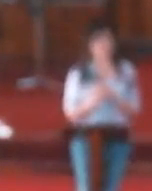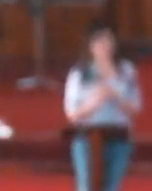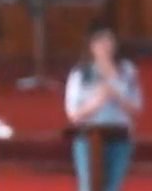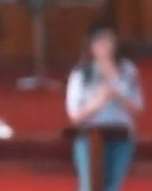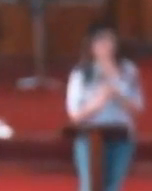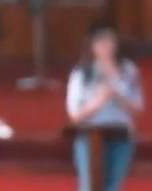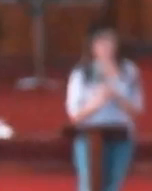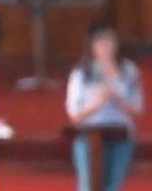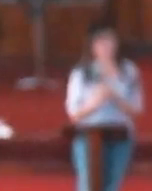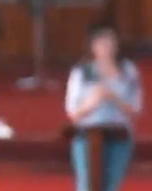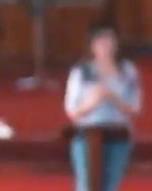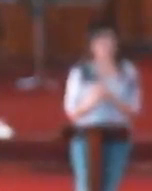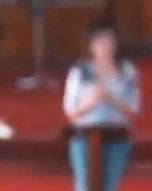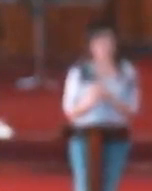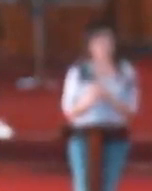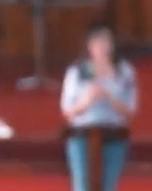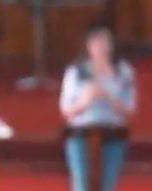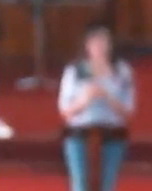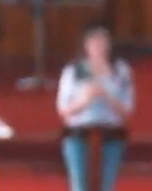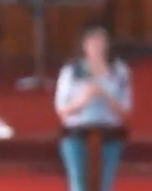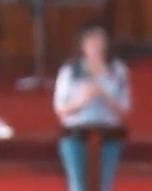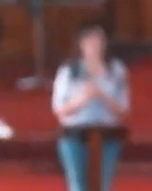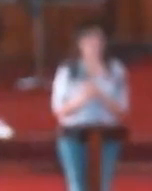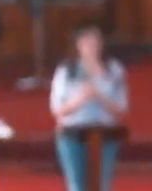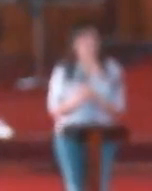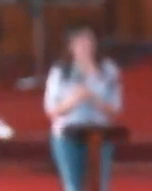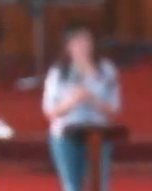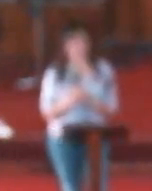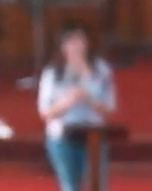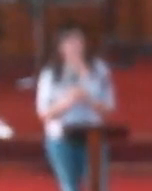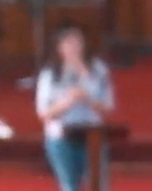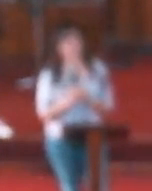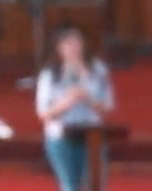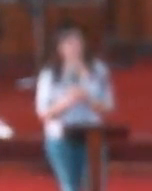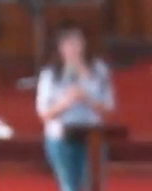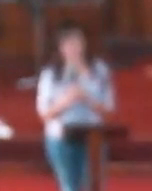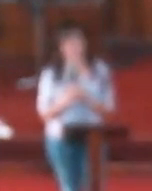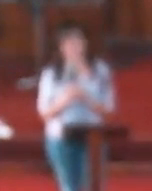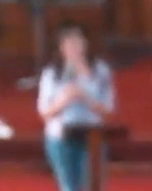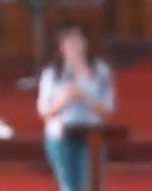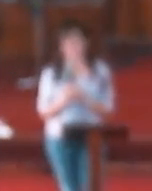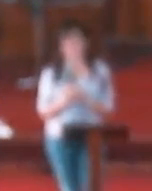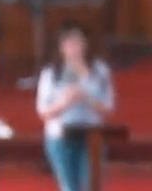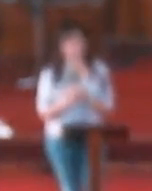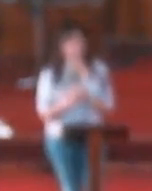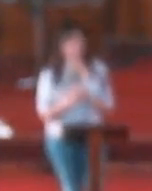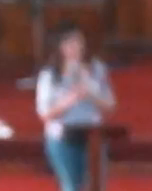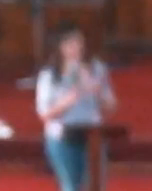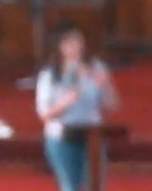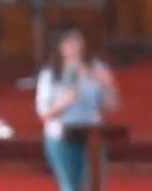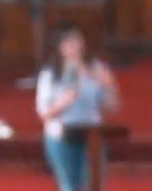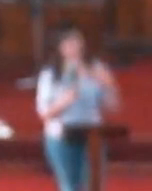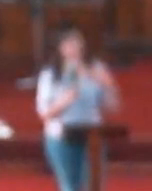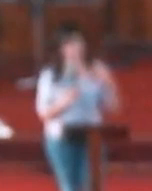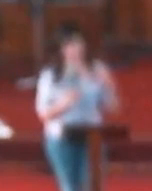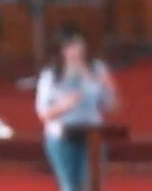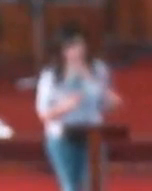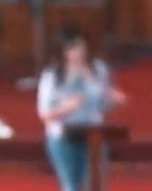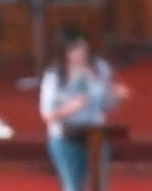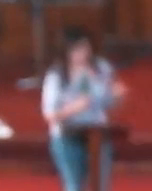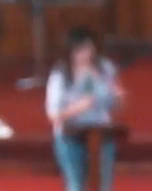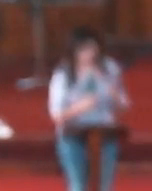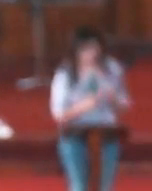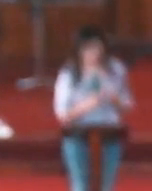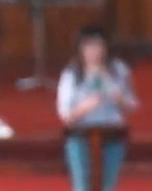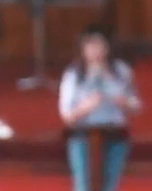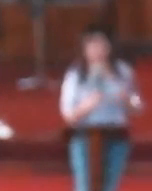Ajá. ¿Cómo se interprete la harina y el aceite en su negocio? ¿Qué más? ¿Qué produciría en Daniel? So it depends how is he going to